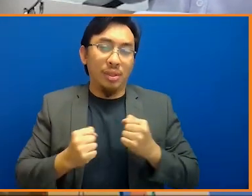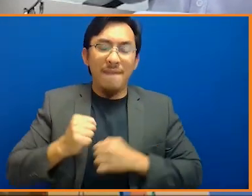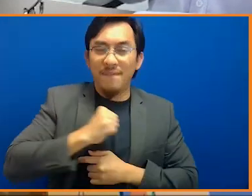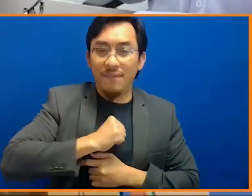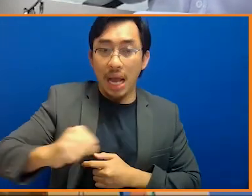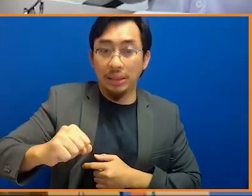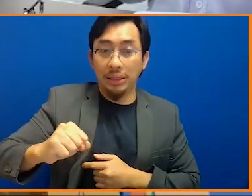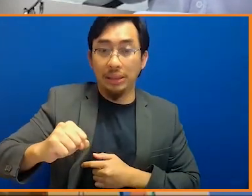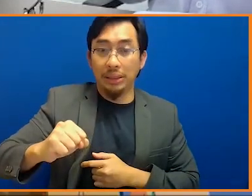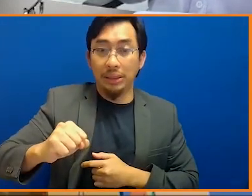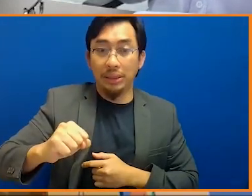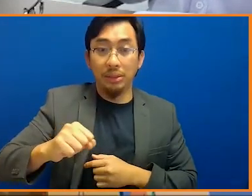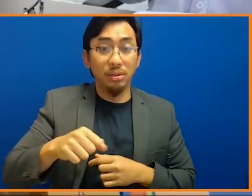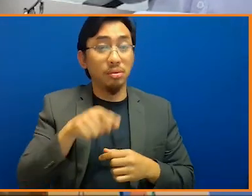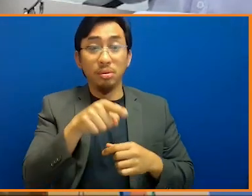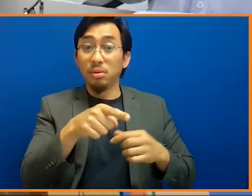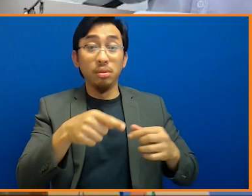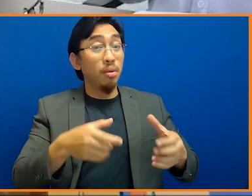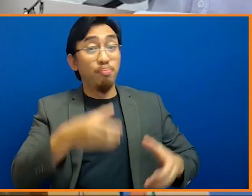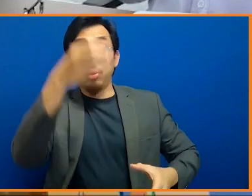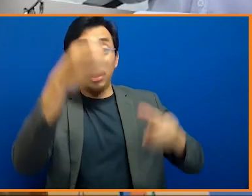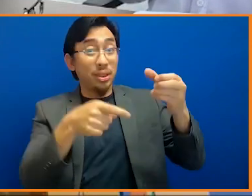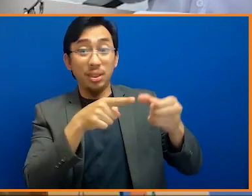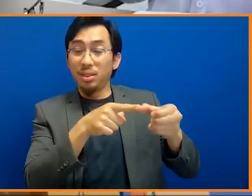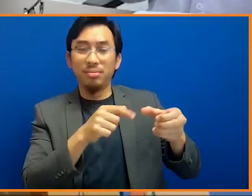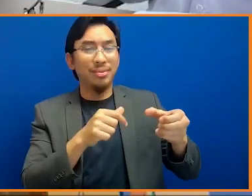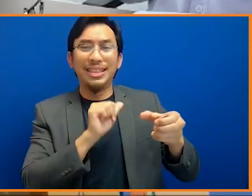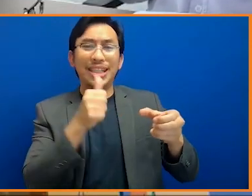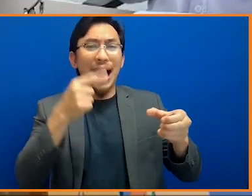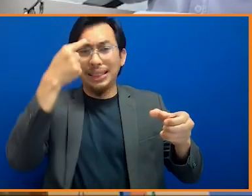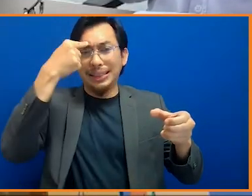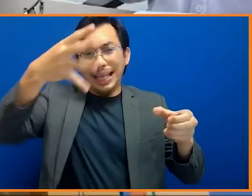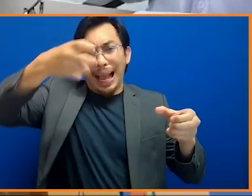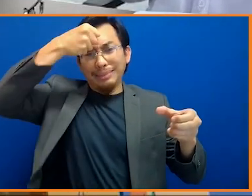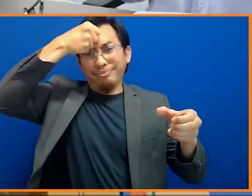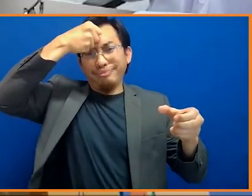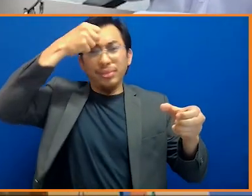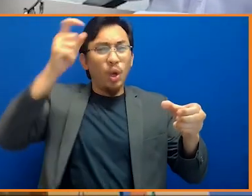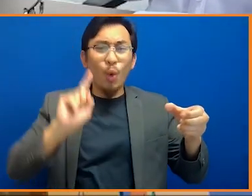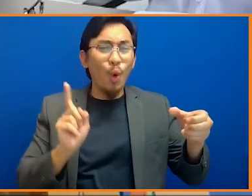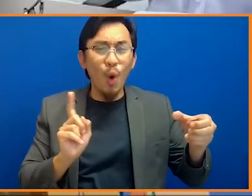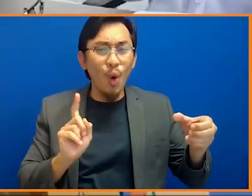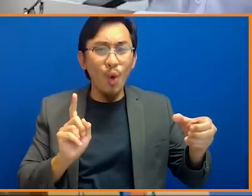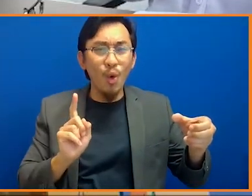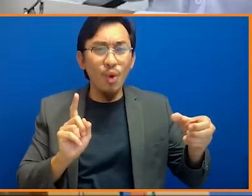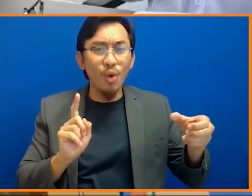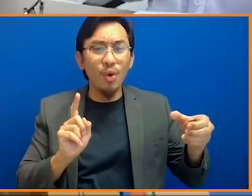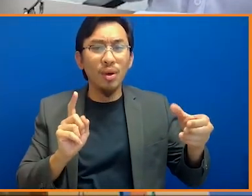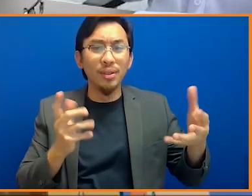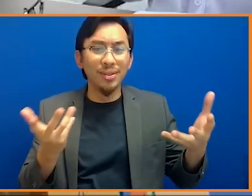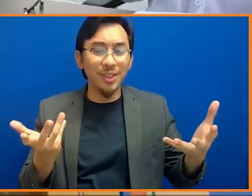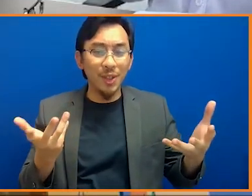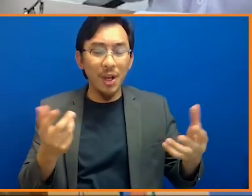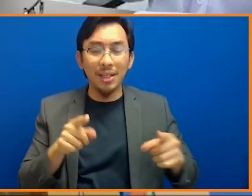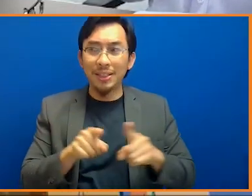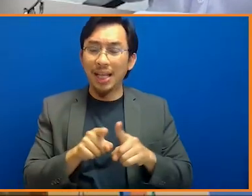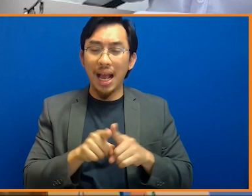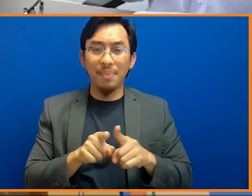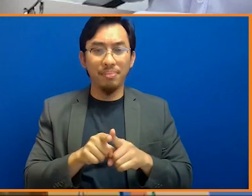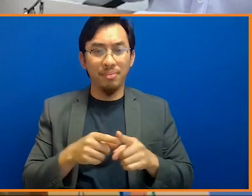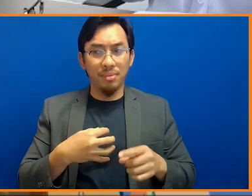lives, that building is not the thought in their mind. It's not very close to their heart.